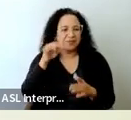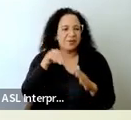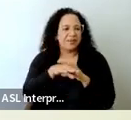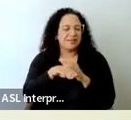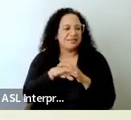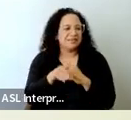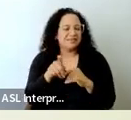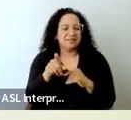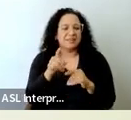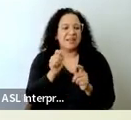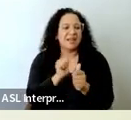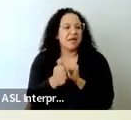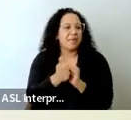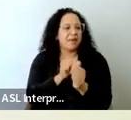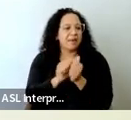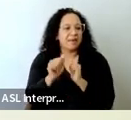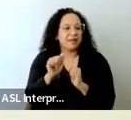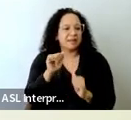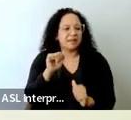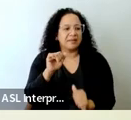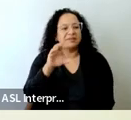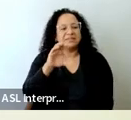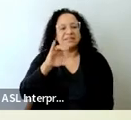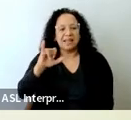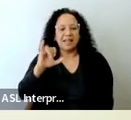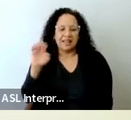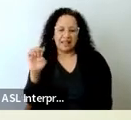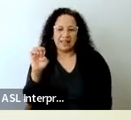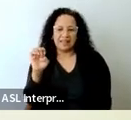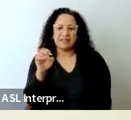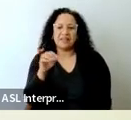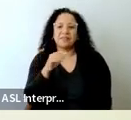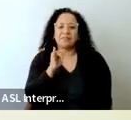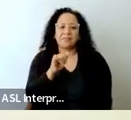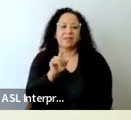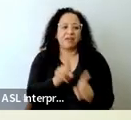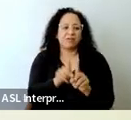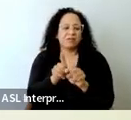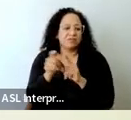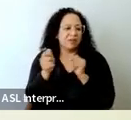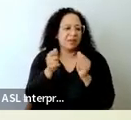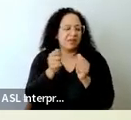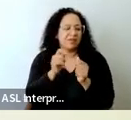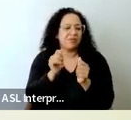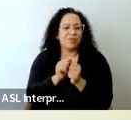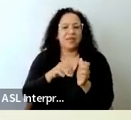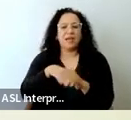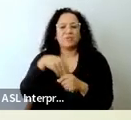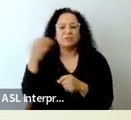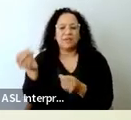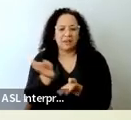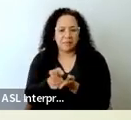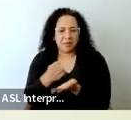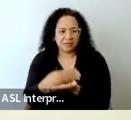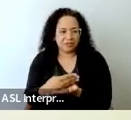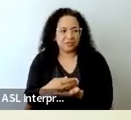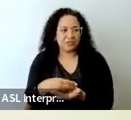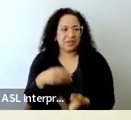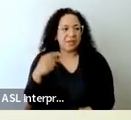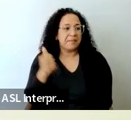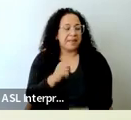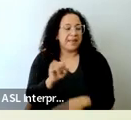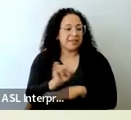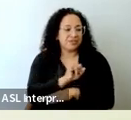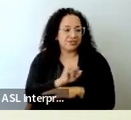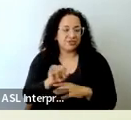the competitive and integrated employment incentives, that's also handled outside of the budget. Paid internship